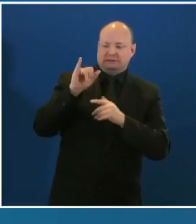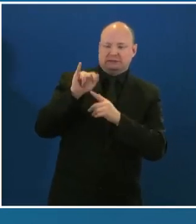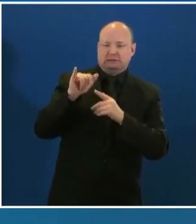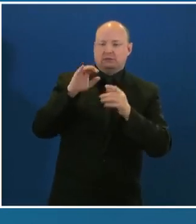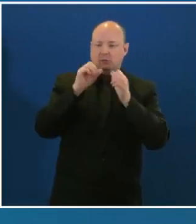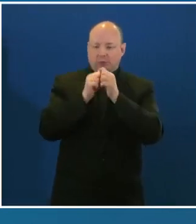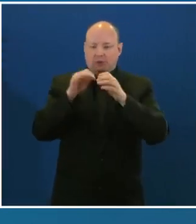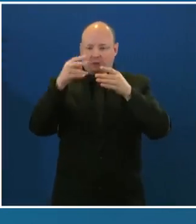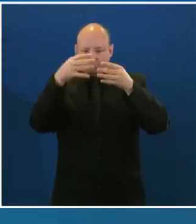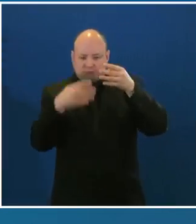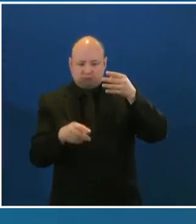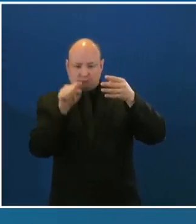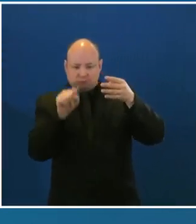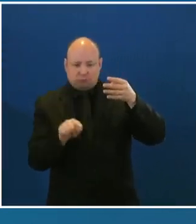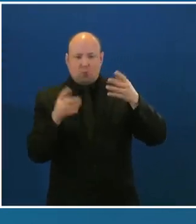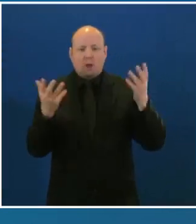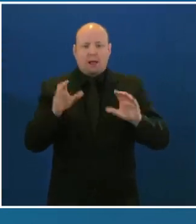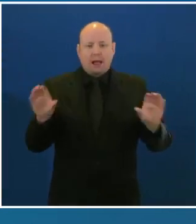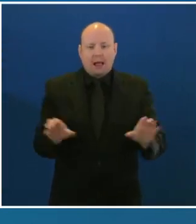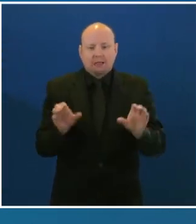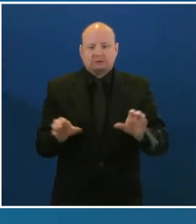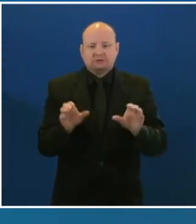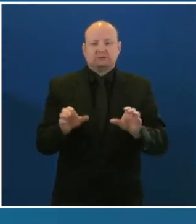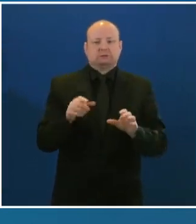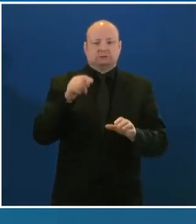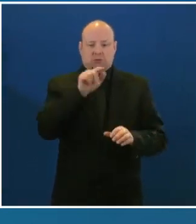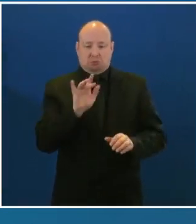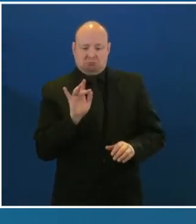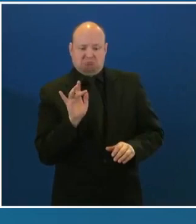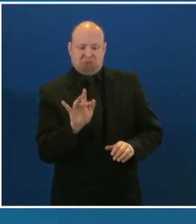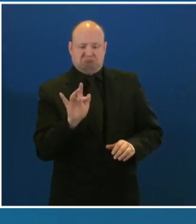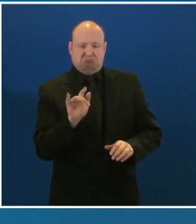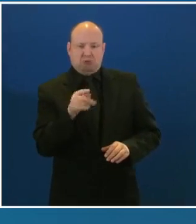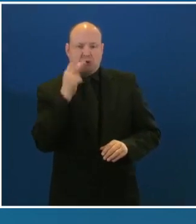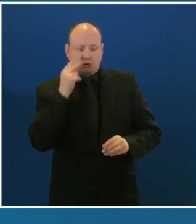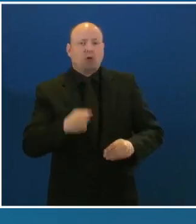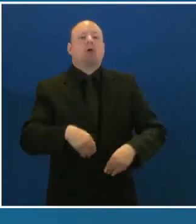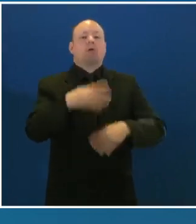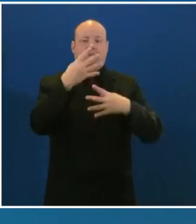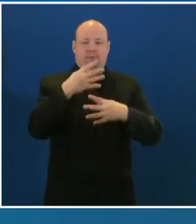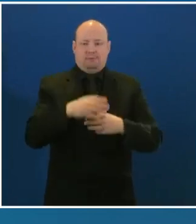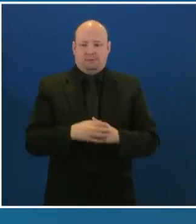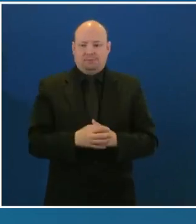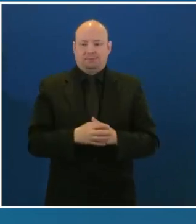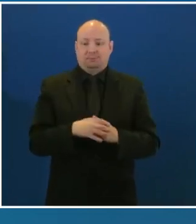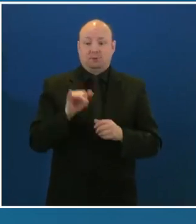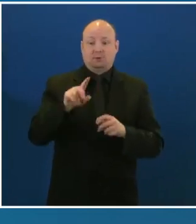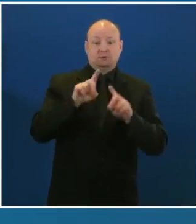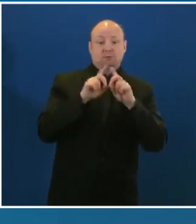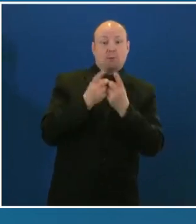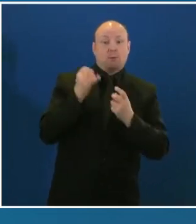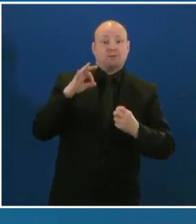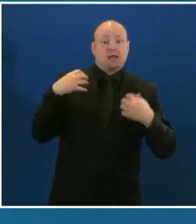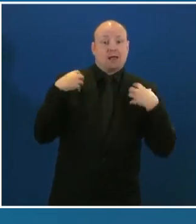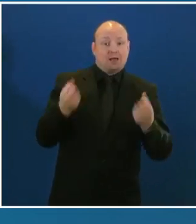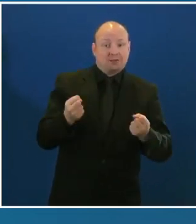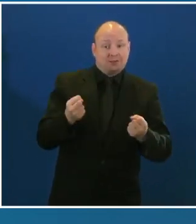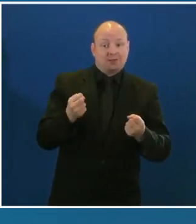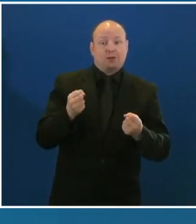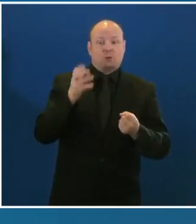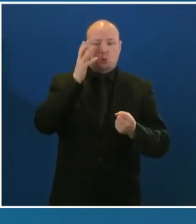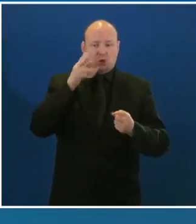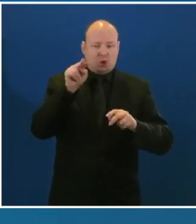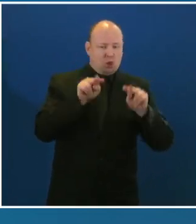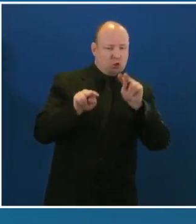more. The State Department of Health will revisit the metrics for each region every 2 weeks to determine